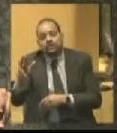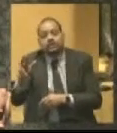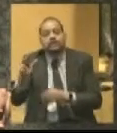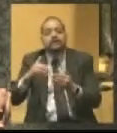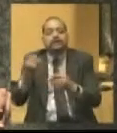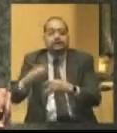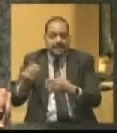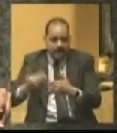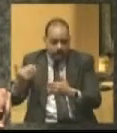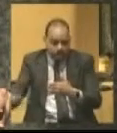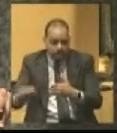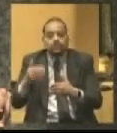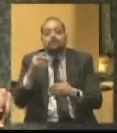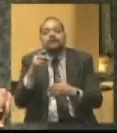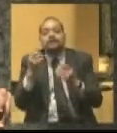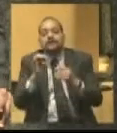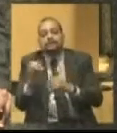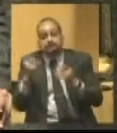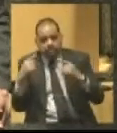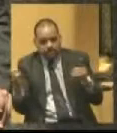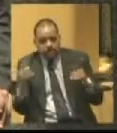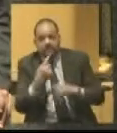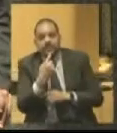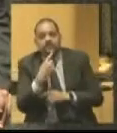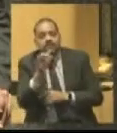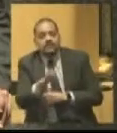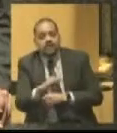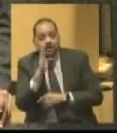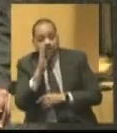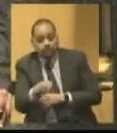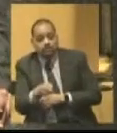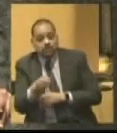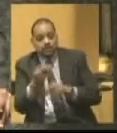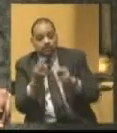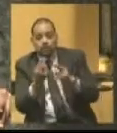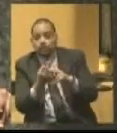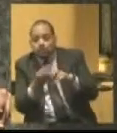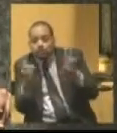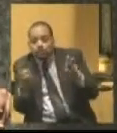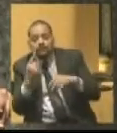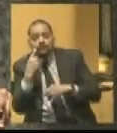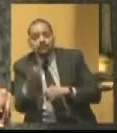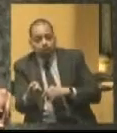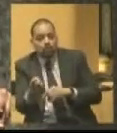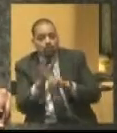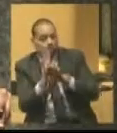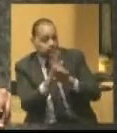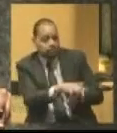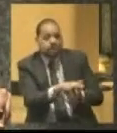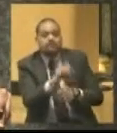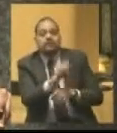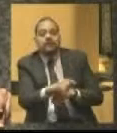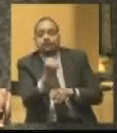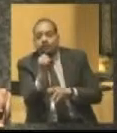slave population will be used to suppress the rebellion, quote, as rapidly as it can be brought within Union lines. It is